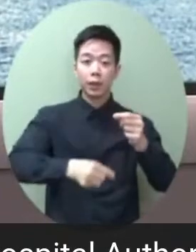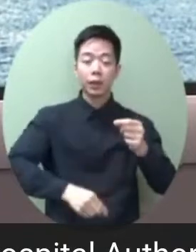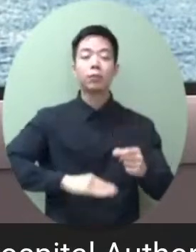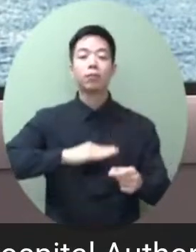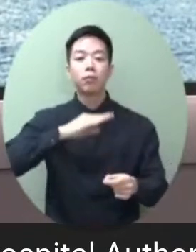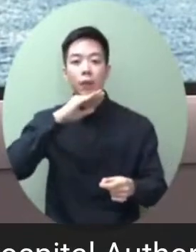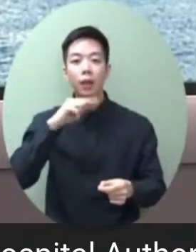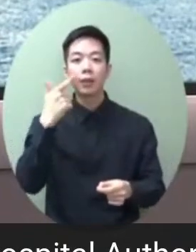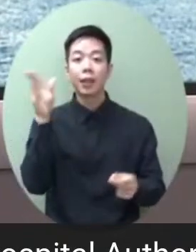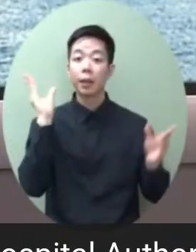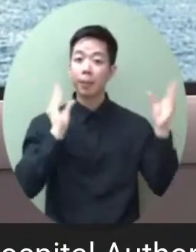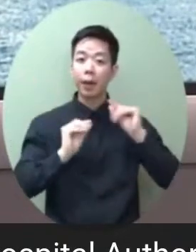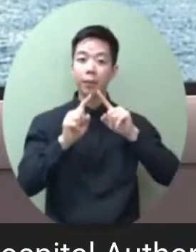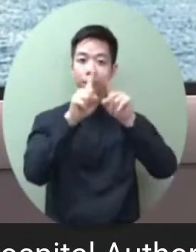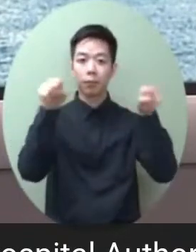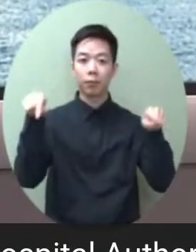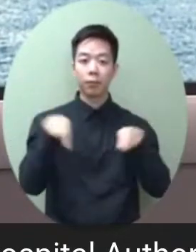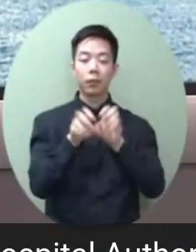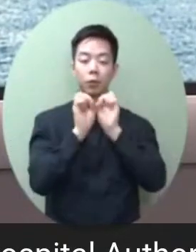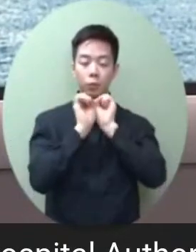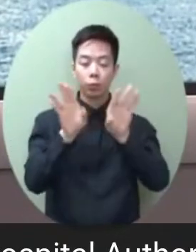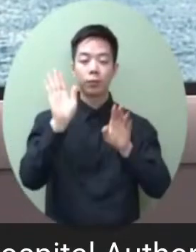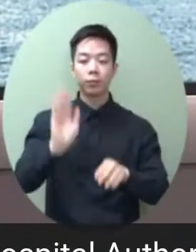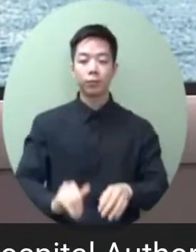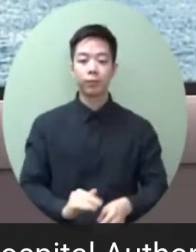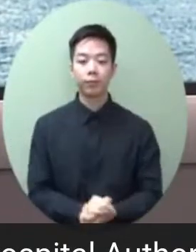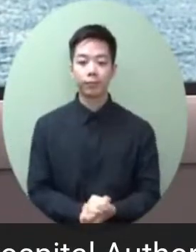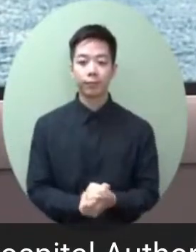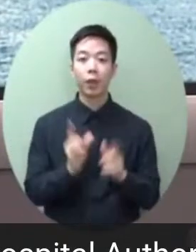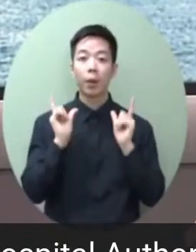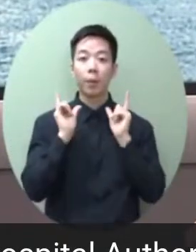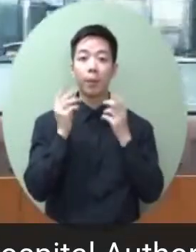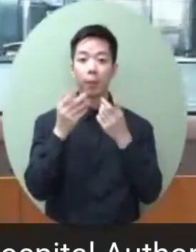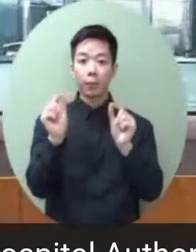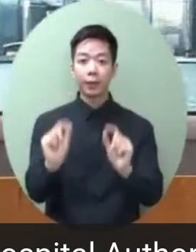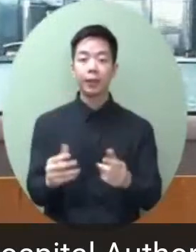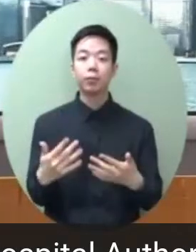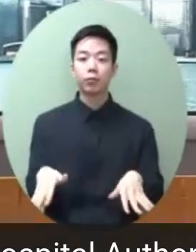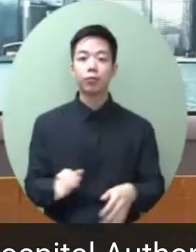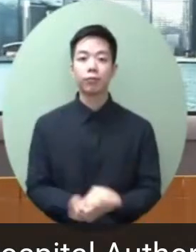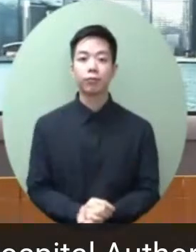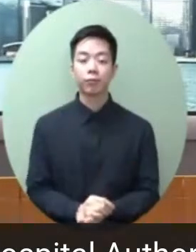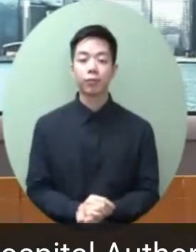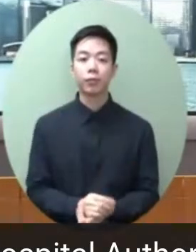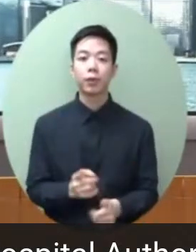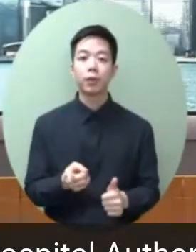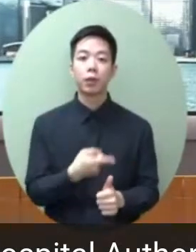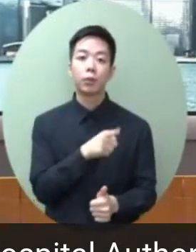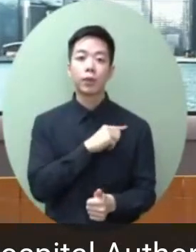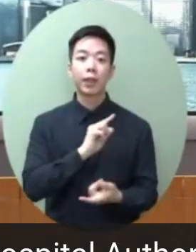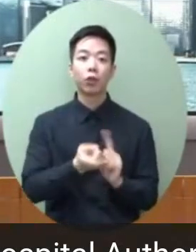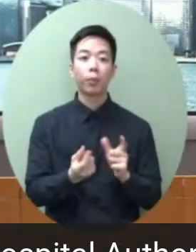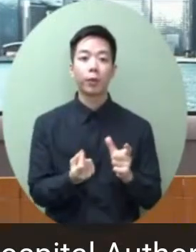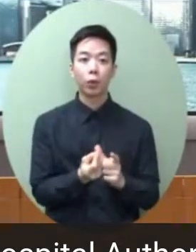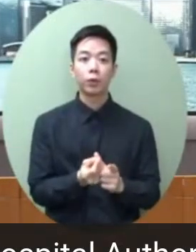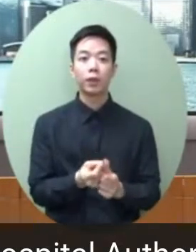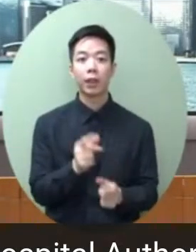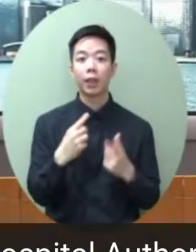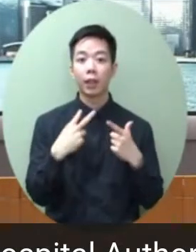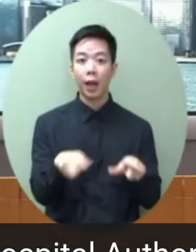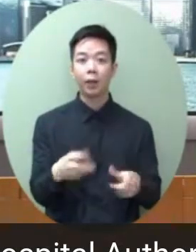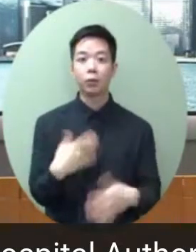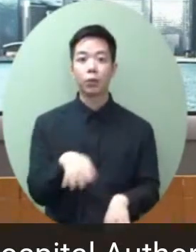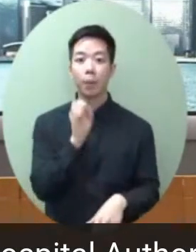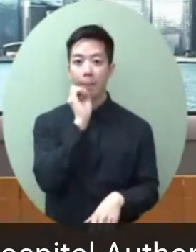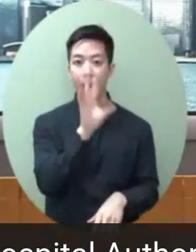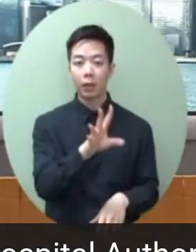contacts. And for the details, I would release it through the press releases. We're now open for the questions. And please introduce the media